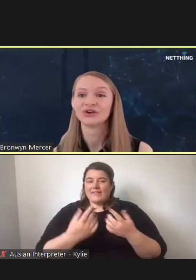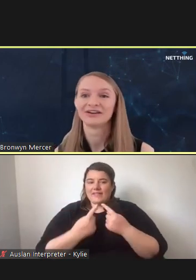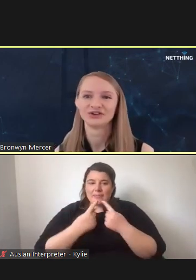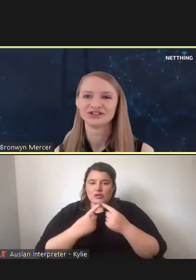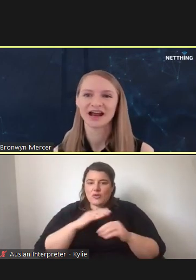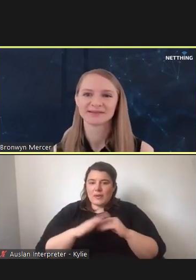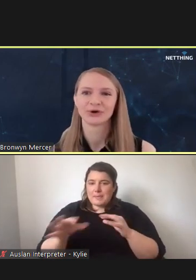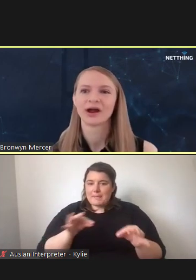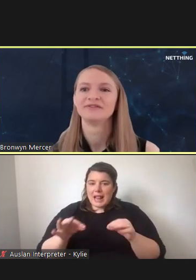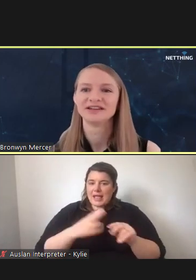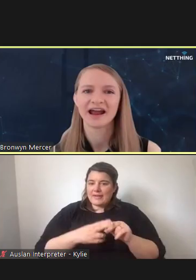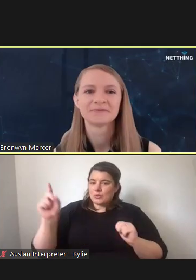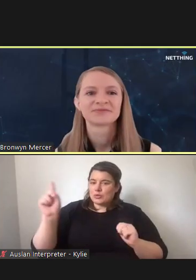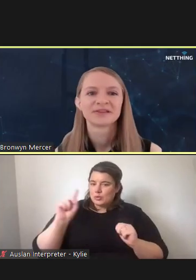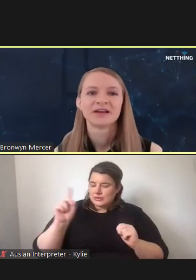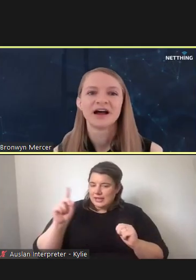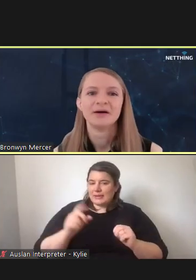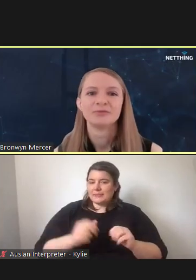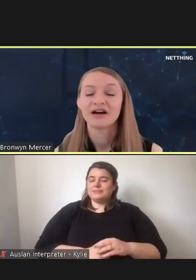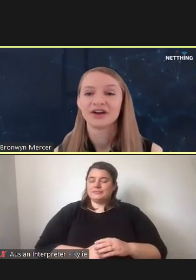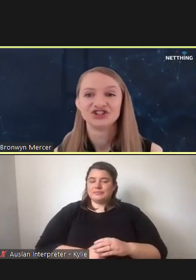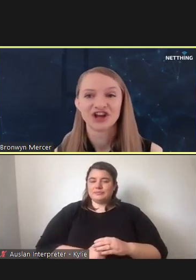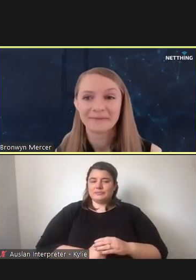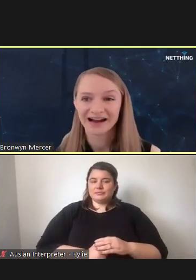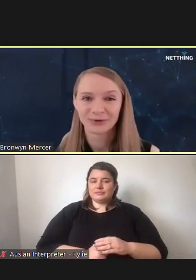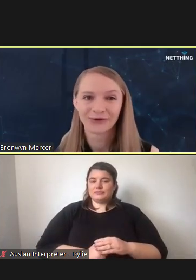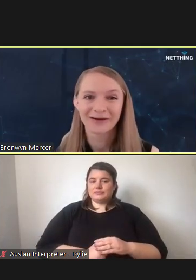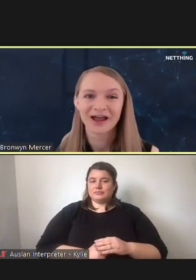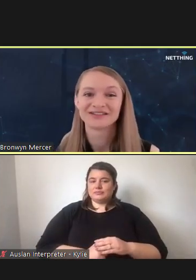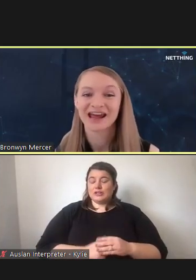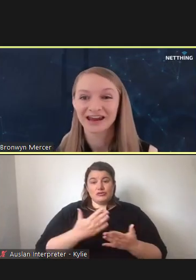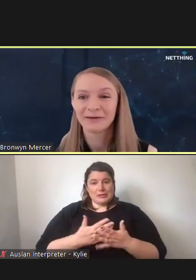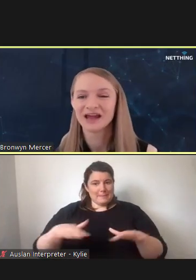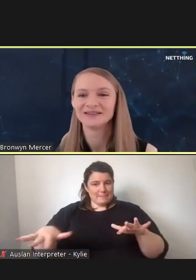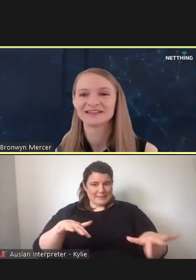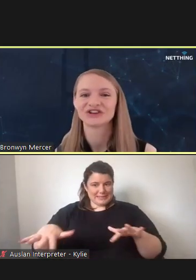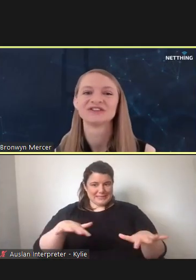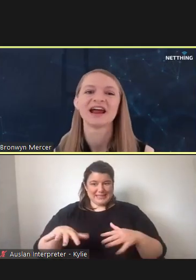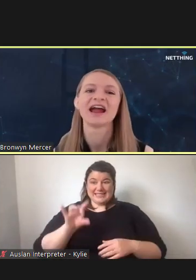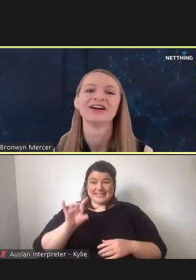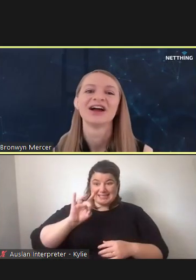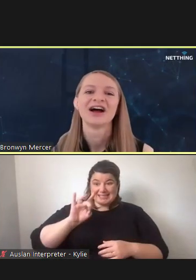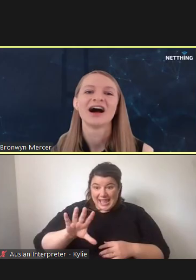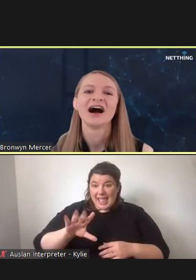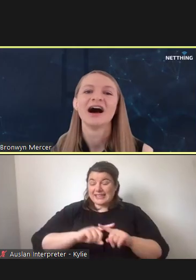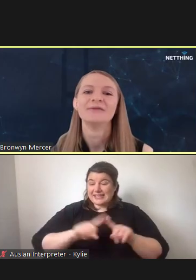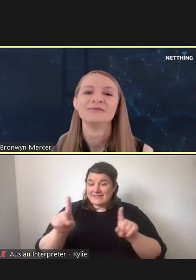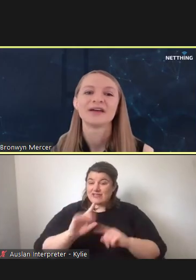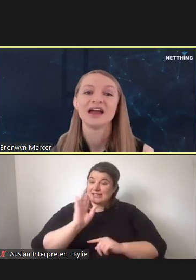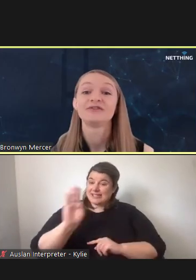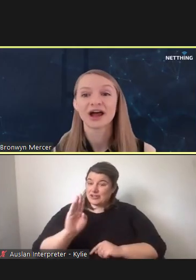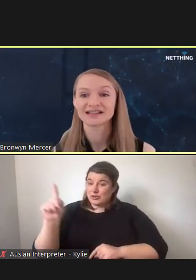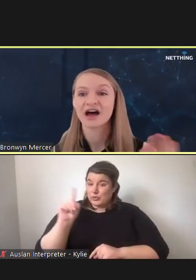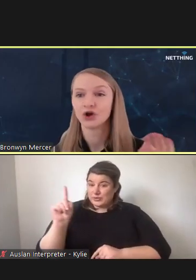what's on for today's program for today. We have a jam-packed program. We have 10 amazing sessions today.